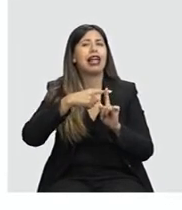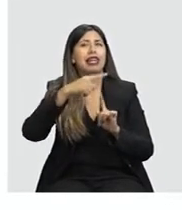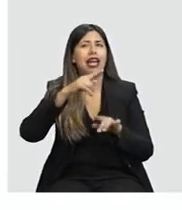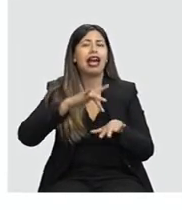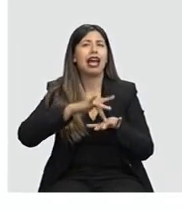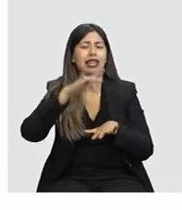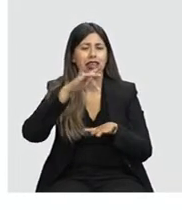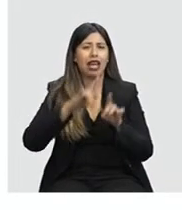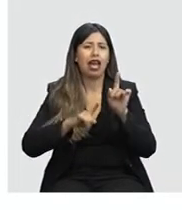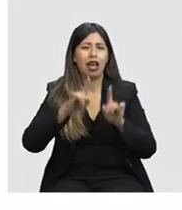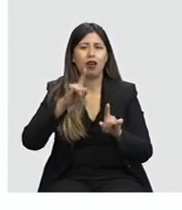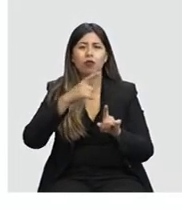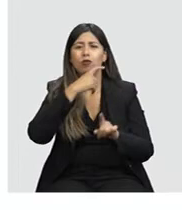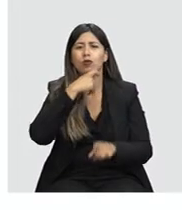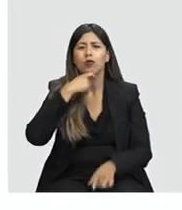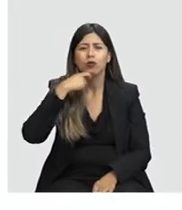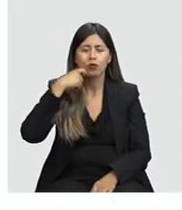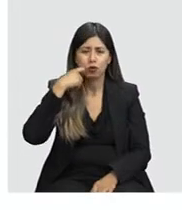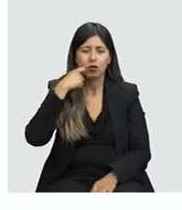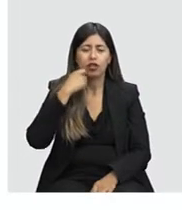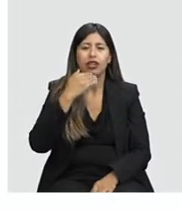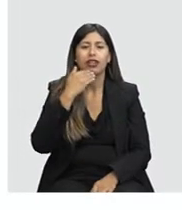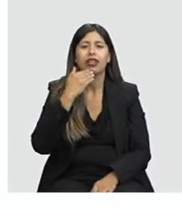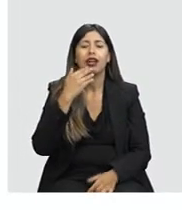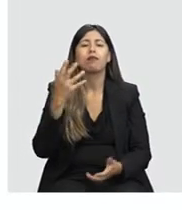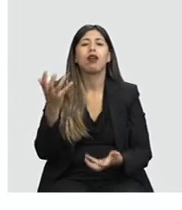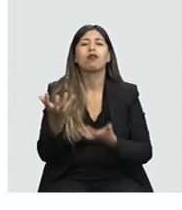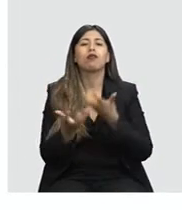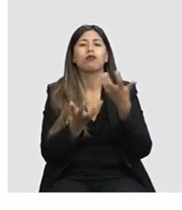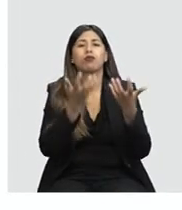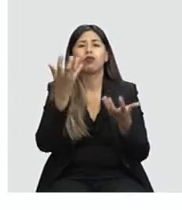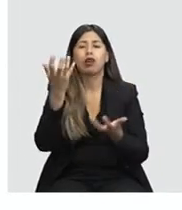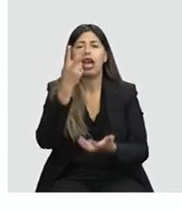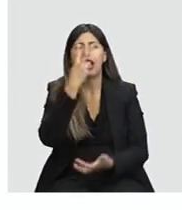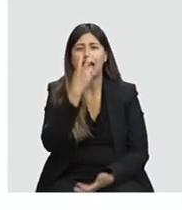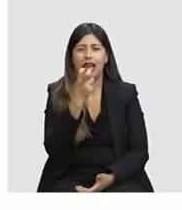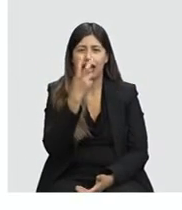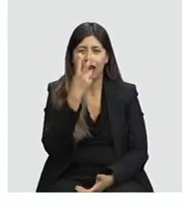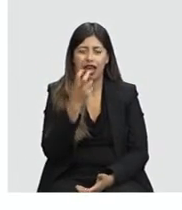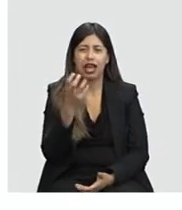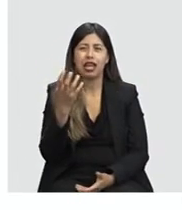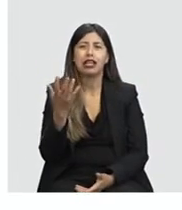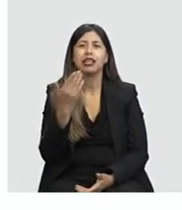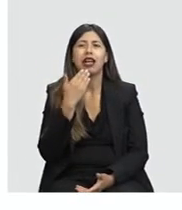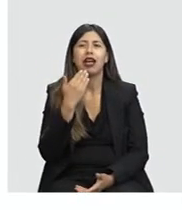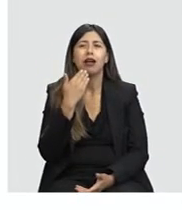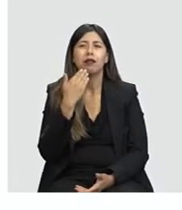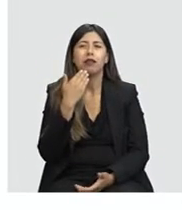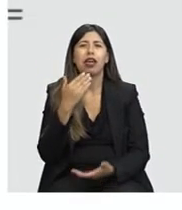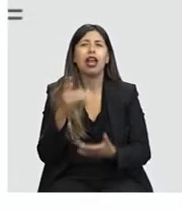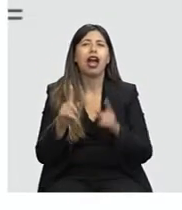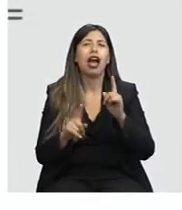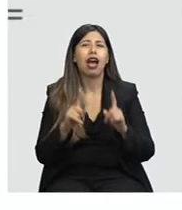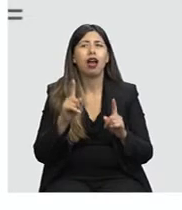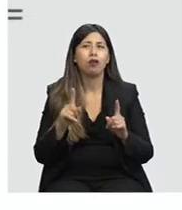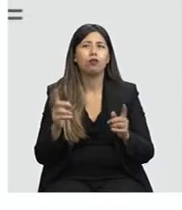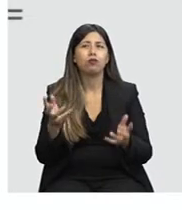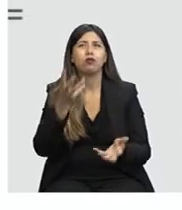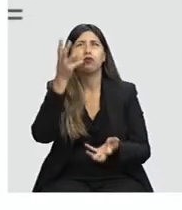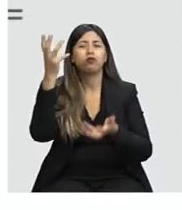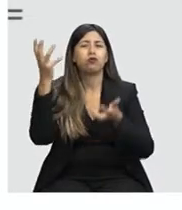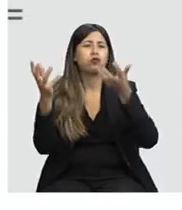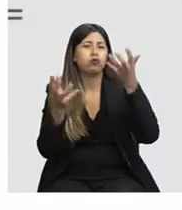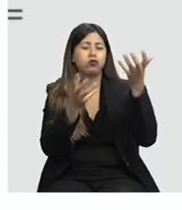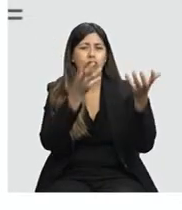by greenhouse gas emissions, so anthropogenic emissions, that's double trouble for glaciers. So glacier